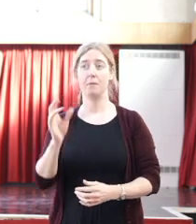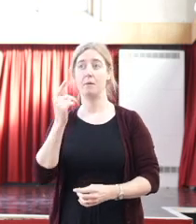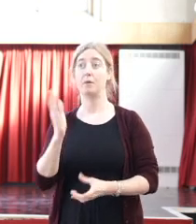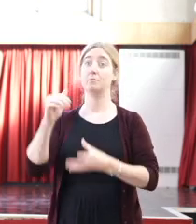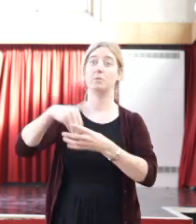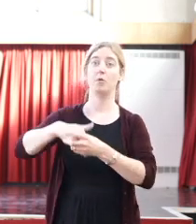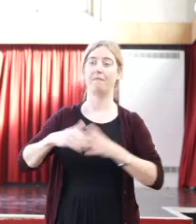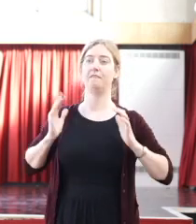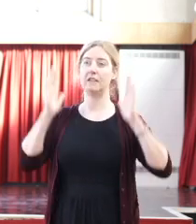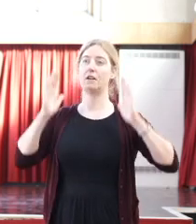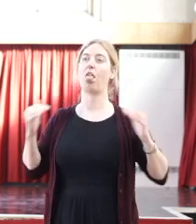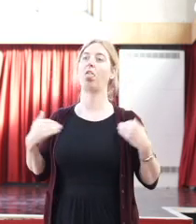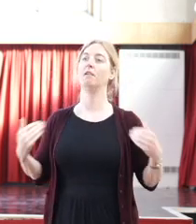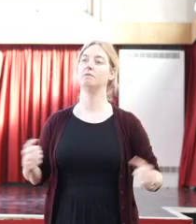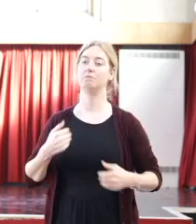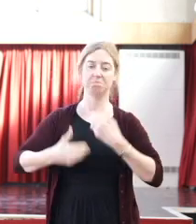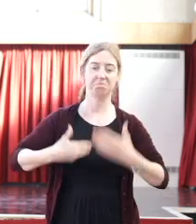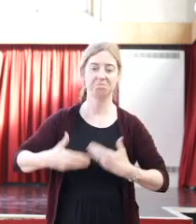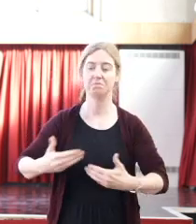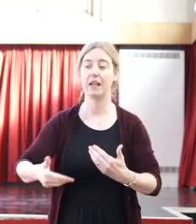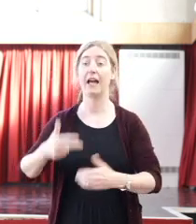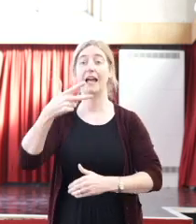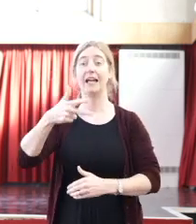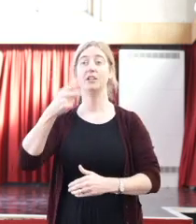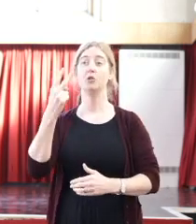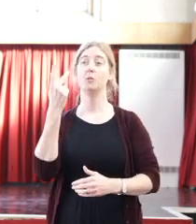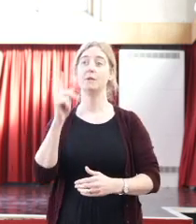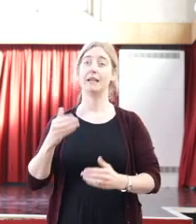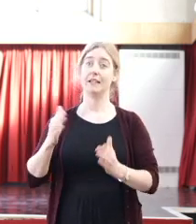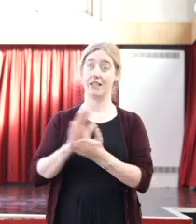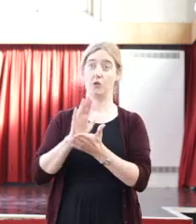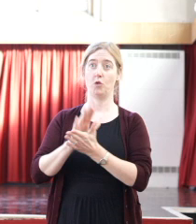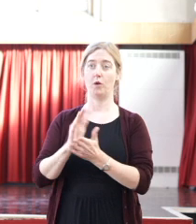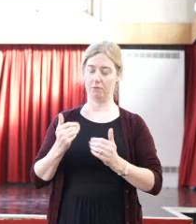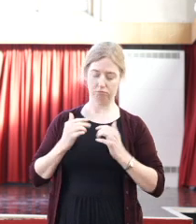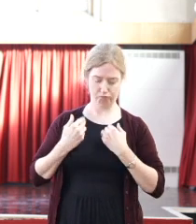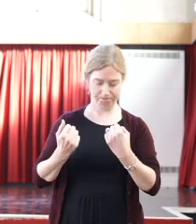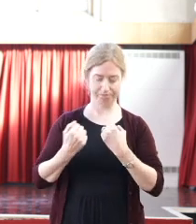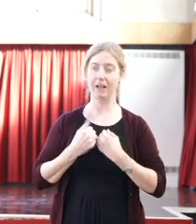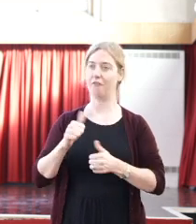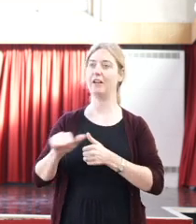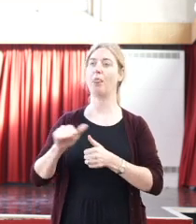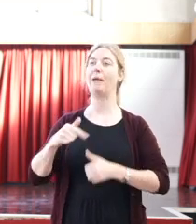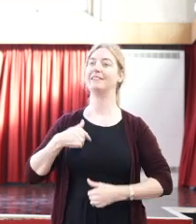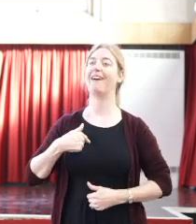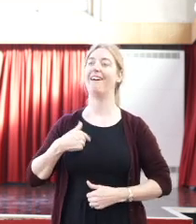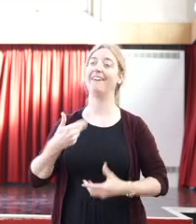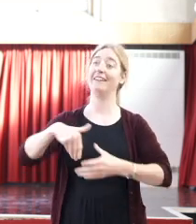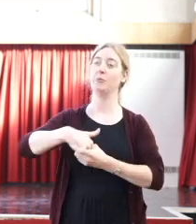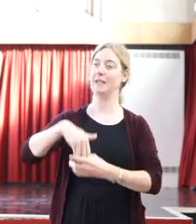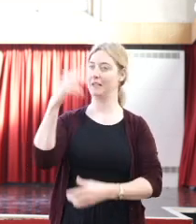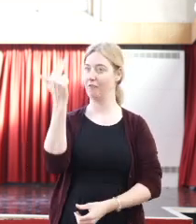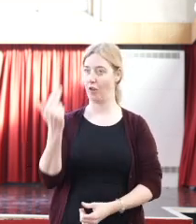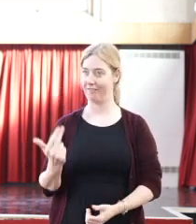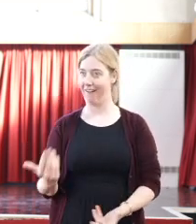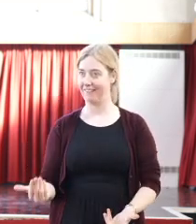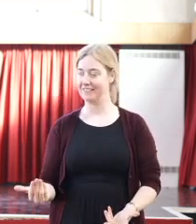physical activity, and 82% enjoyed greater well-being. These numbers are not